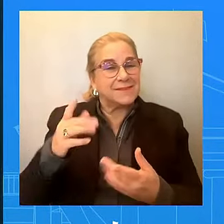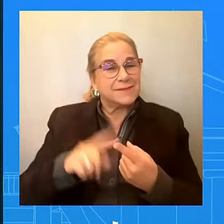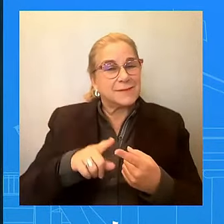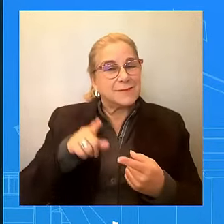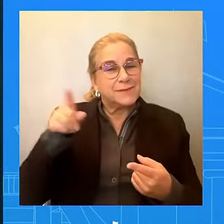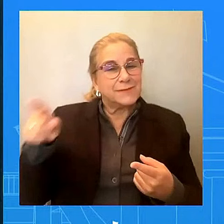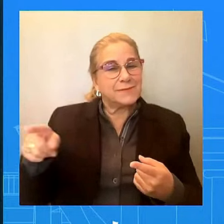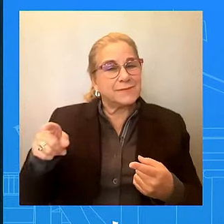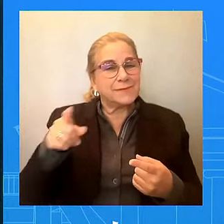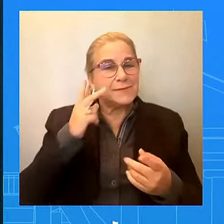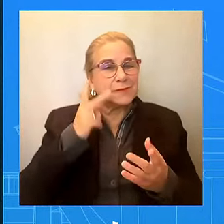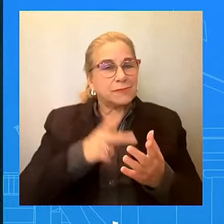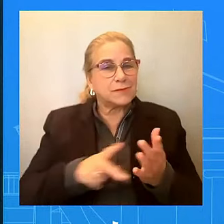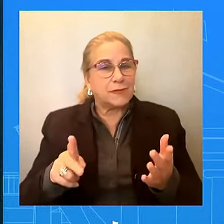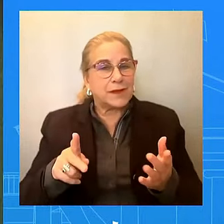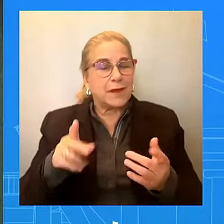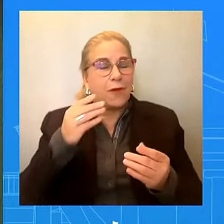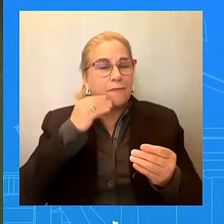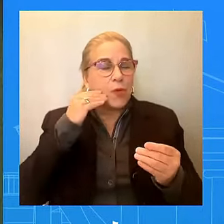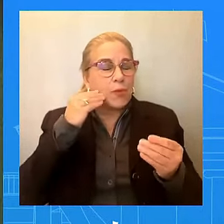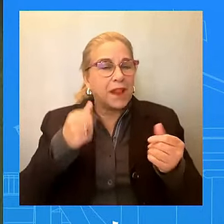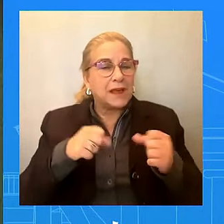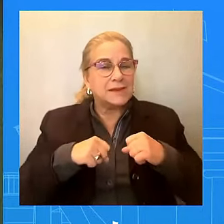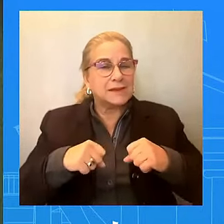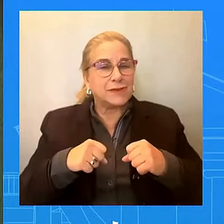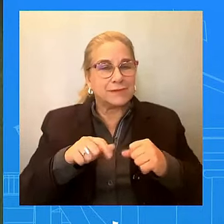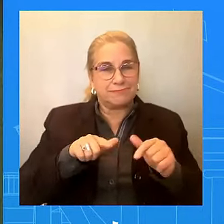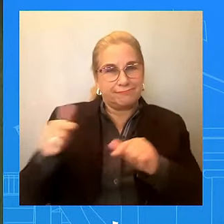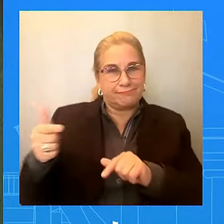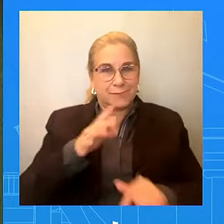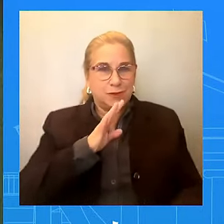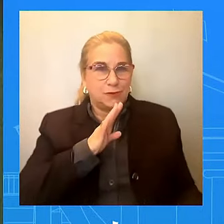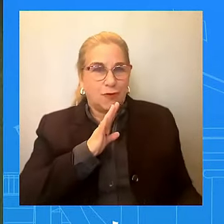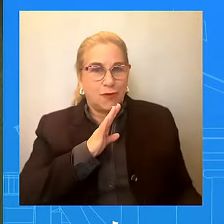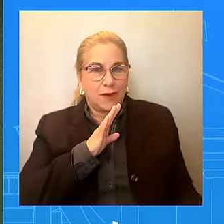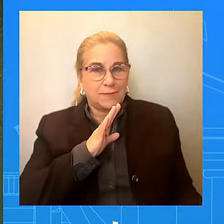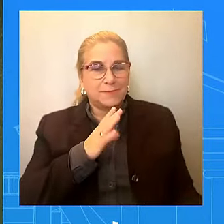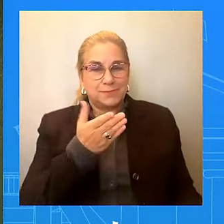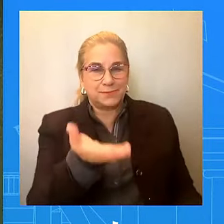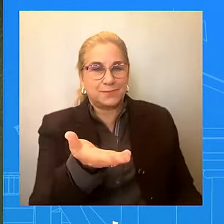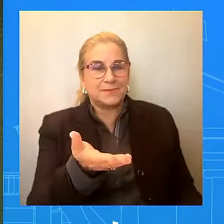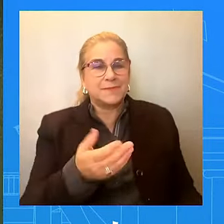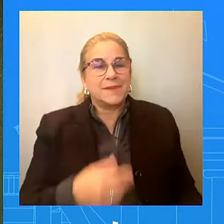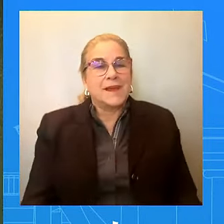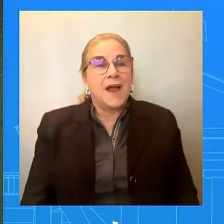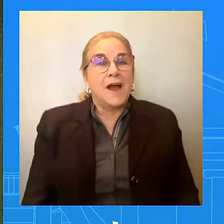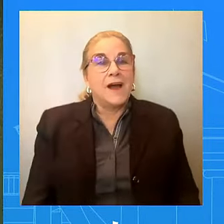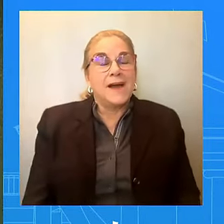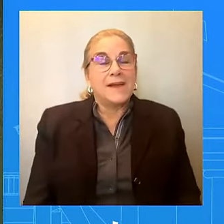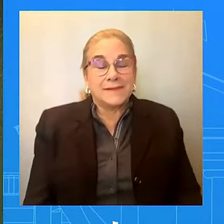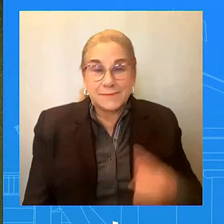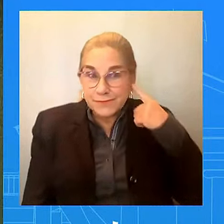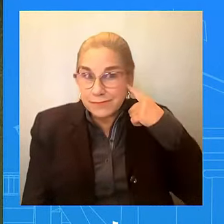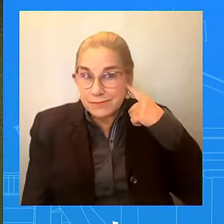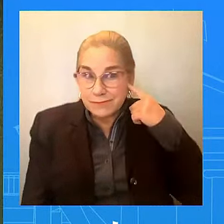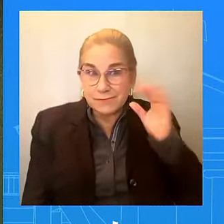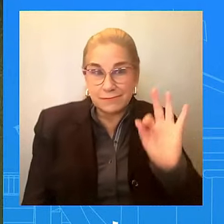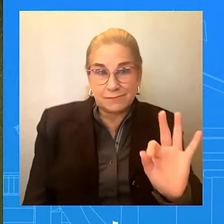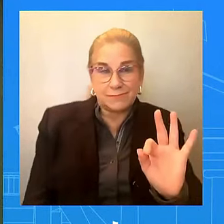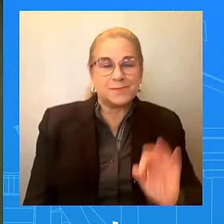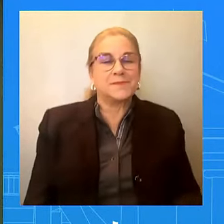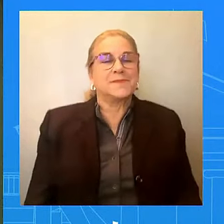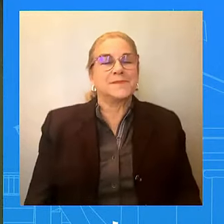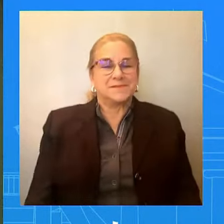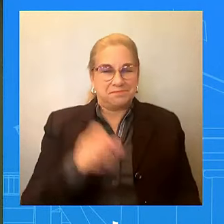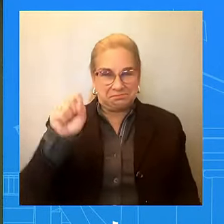Thank you, Karina. Good afternoon. Can everybody hear me? Yeah. Yes, we can hear you fine. Thank you. Thank you. So I am currently joining